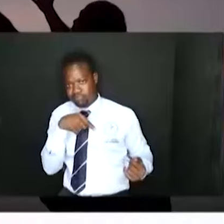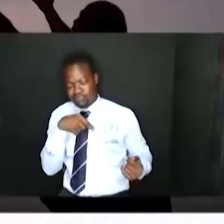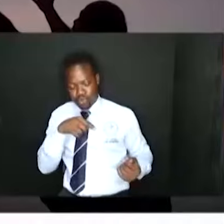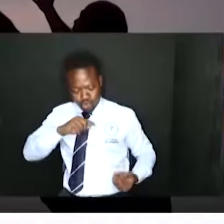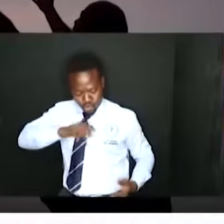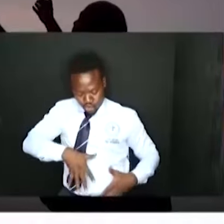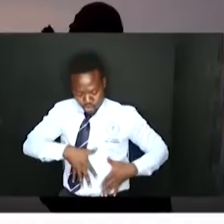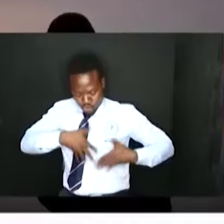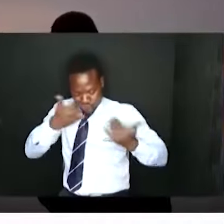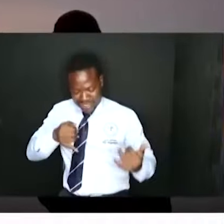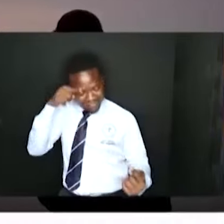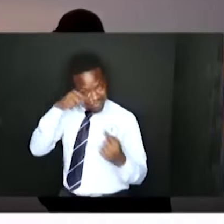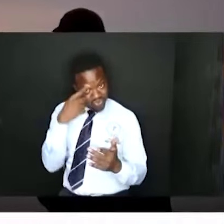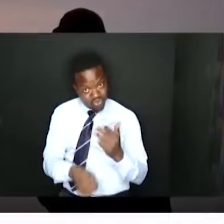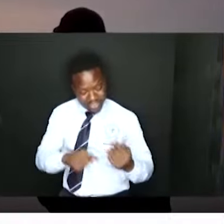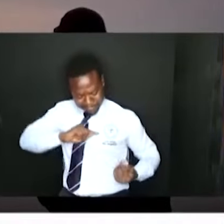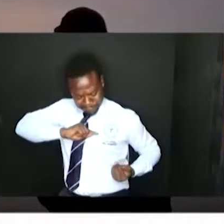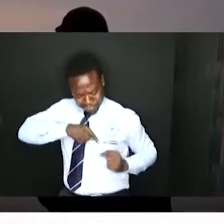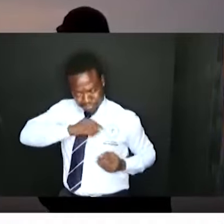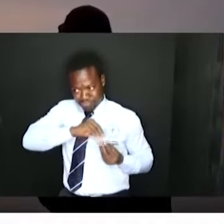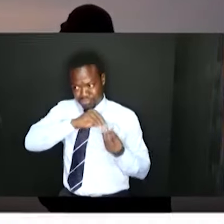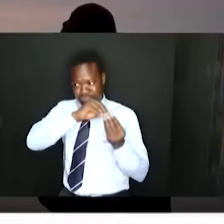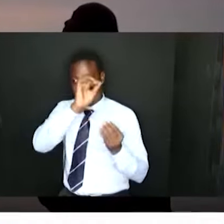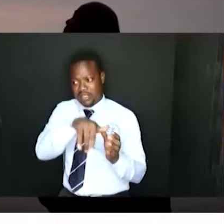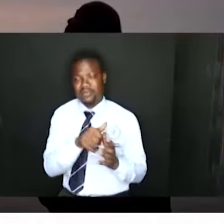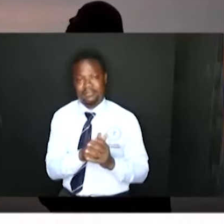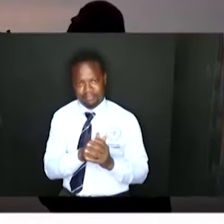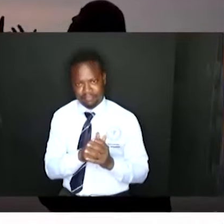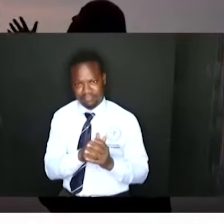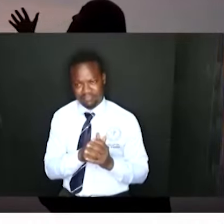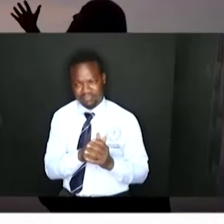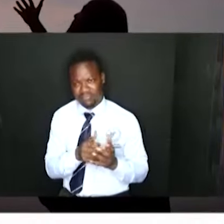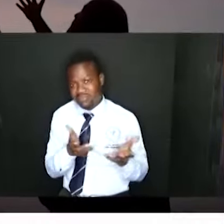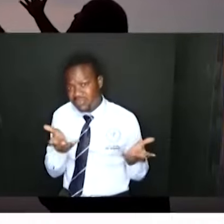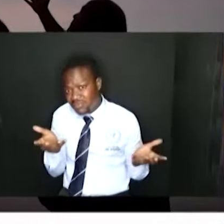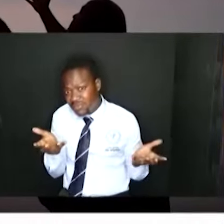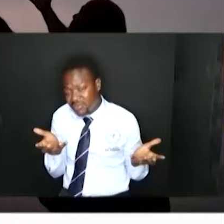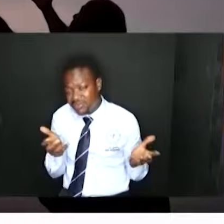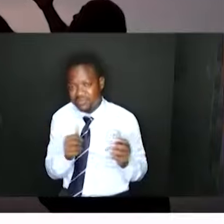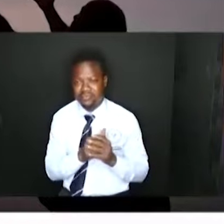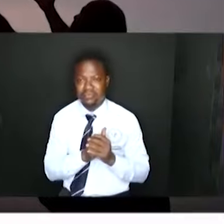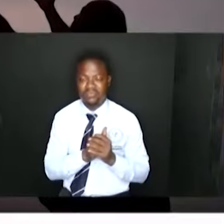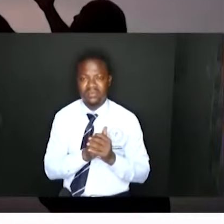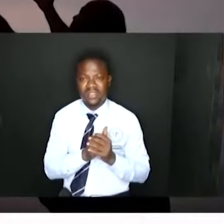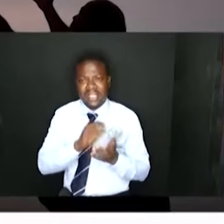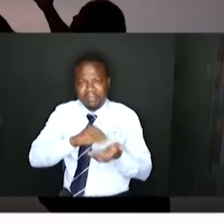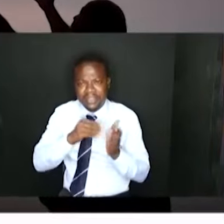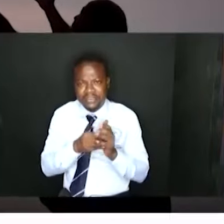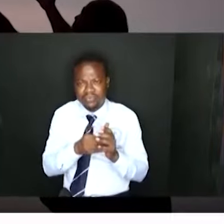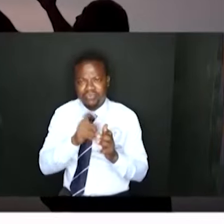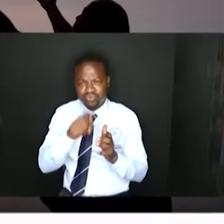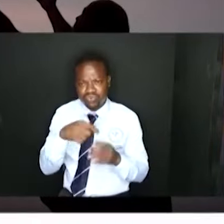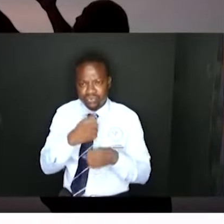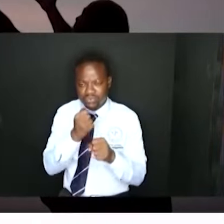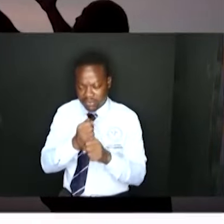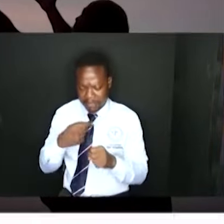yeah, cano if yaudie so be no maybe a yen ya a sena kume mwa or pemu aka. To acknowledge. We know and